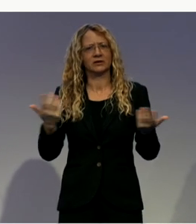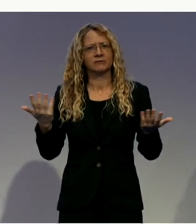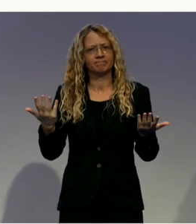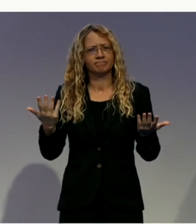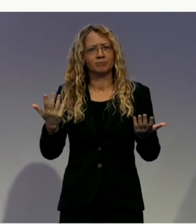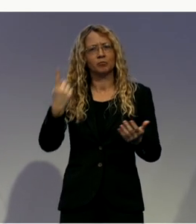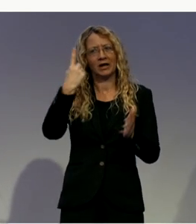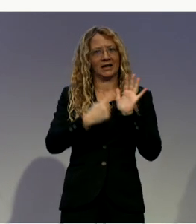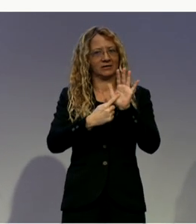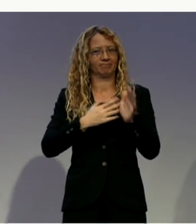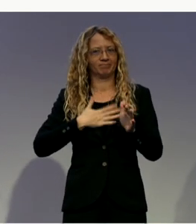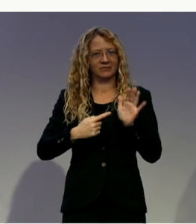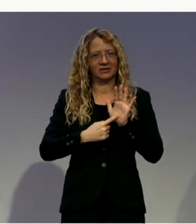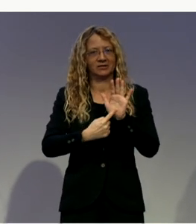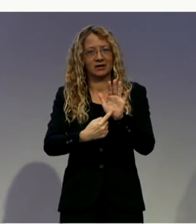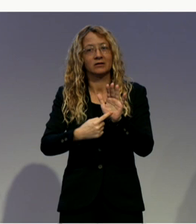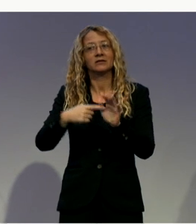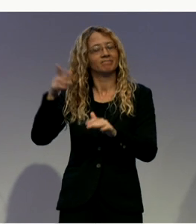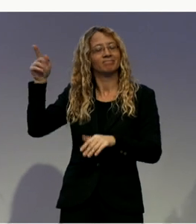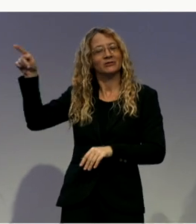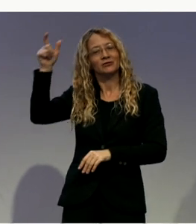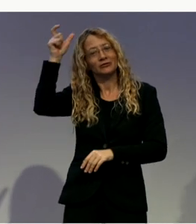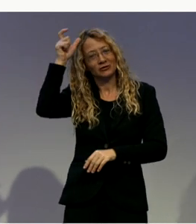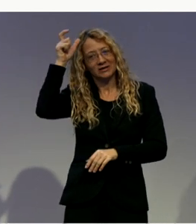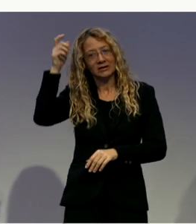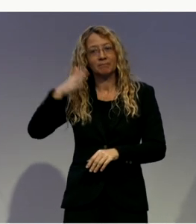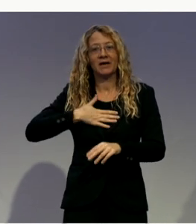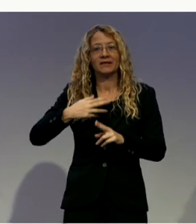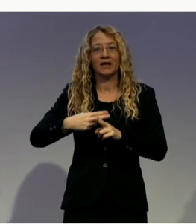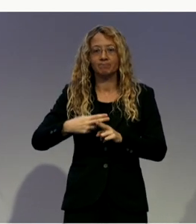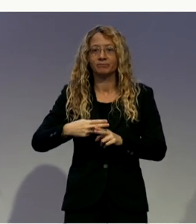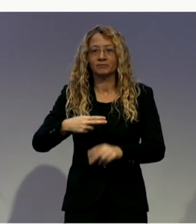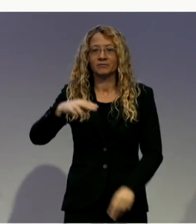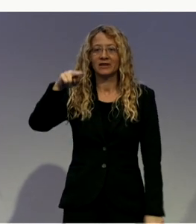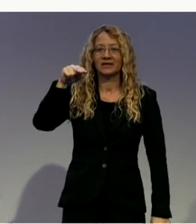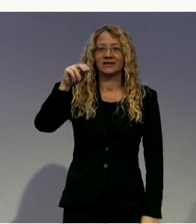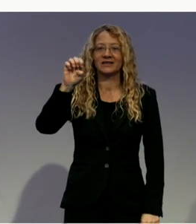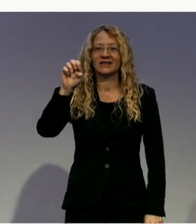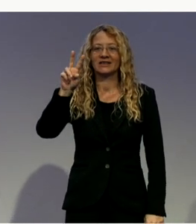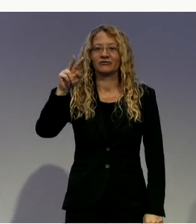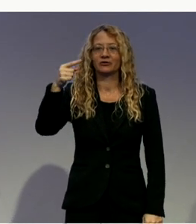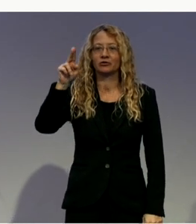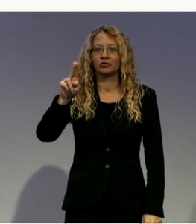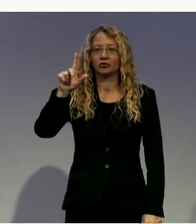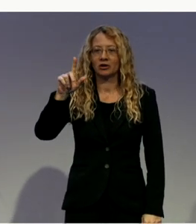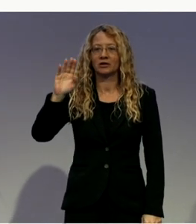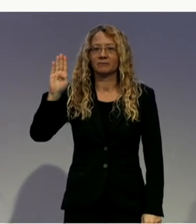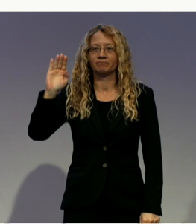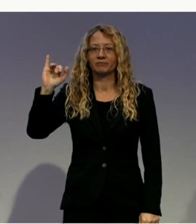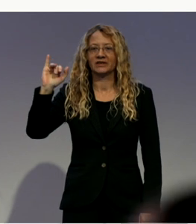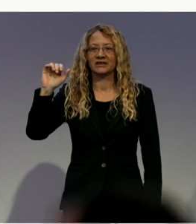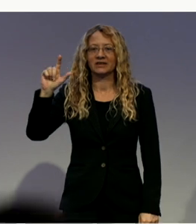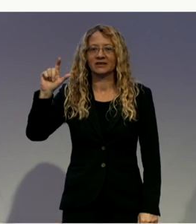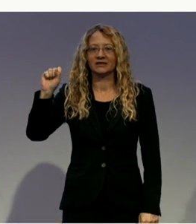Turkey as well. So my name is Nevgül Bilsel Safkan. I'm the general manager of Sabanci Foundation